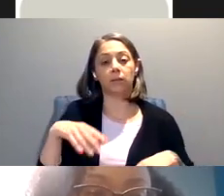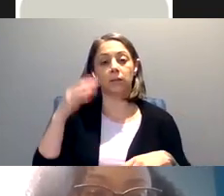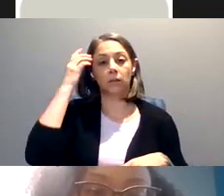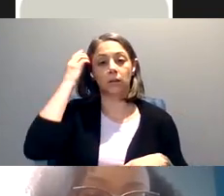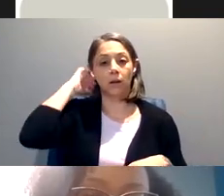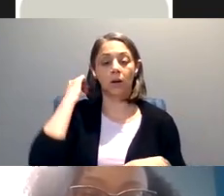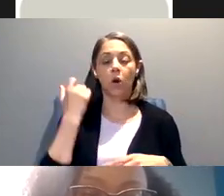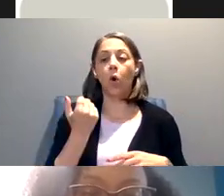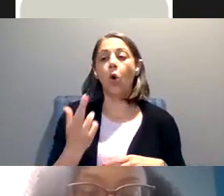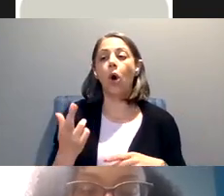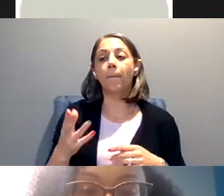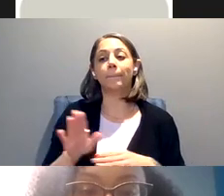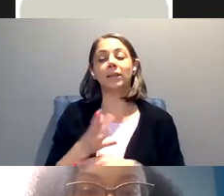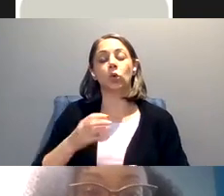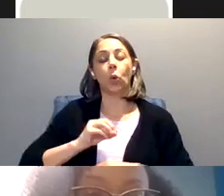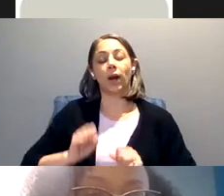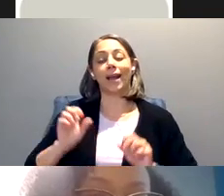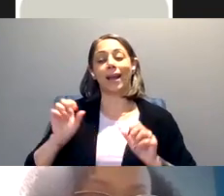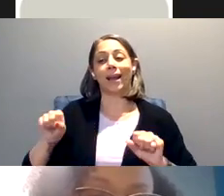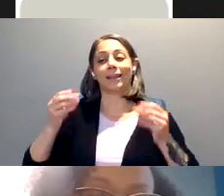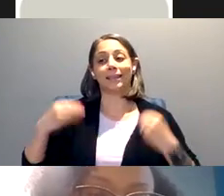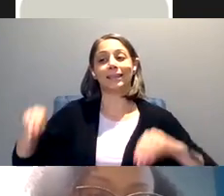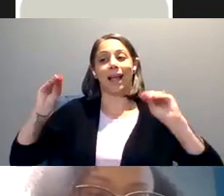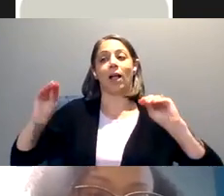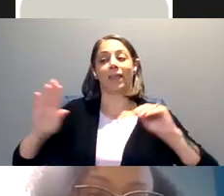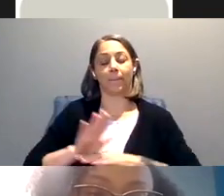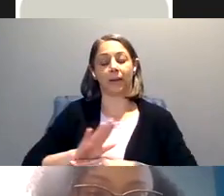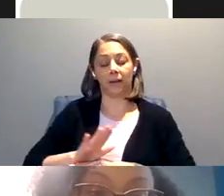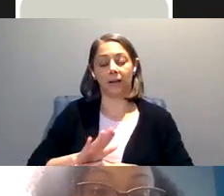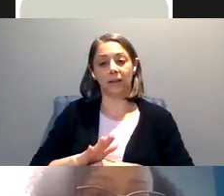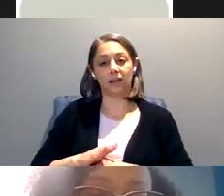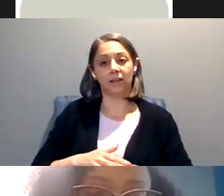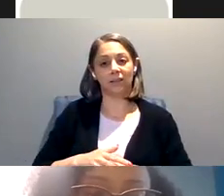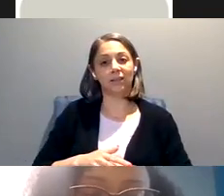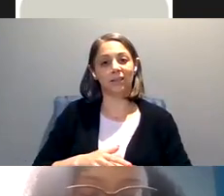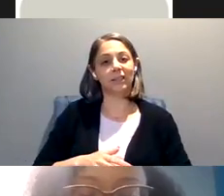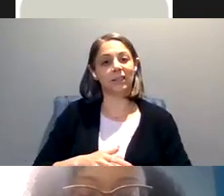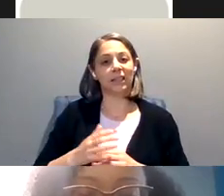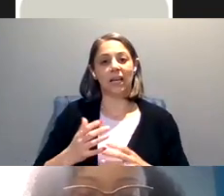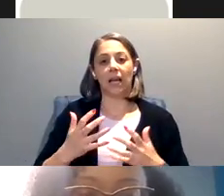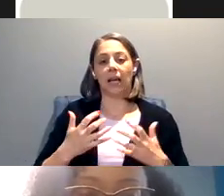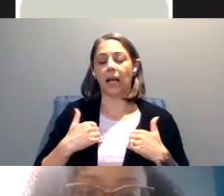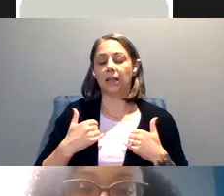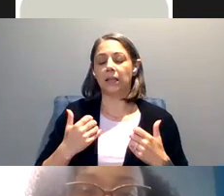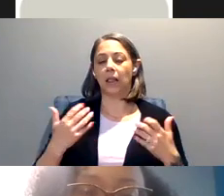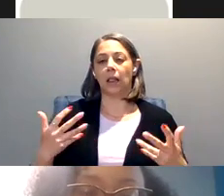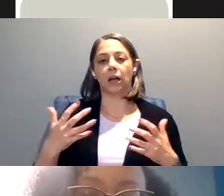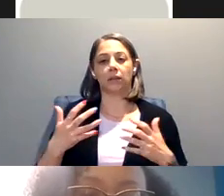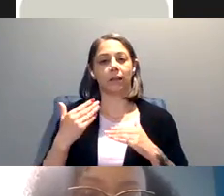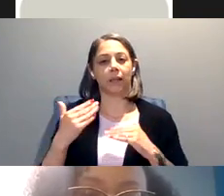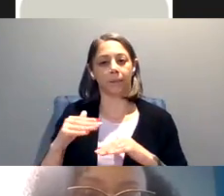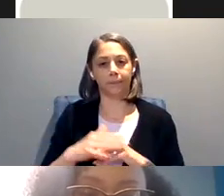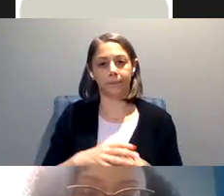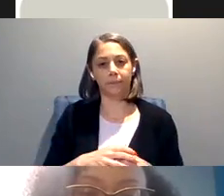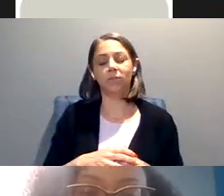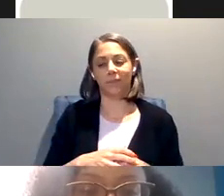can sell their enterprise, is a lot more constrained than I think a lot of folks realize that it is. And in Minnesota, that tends to be